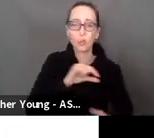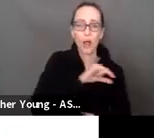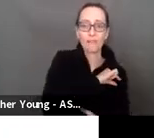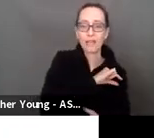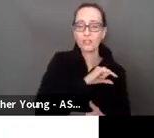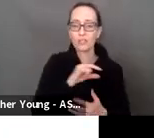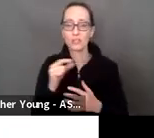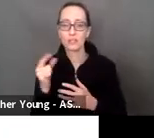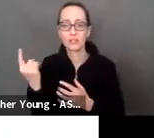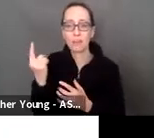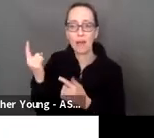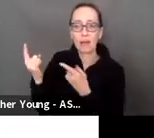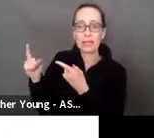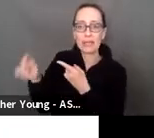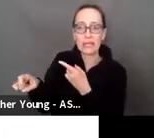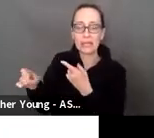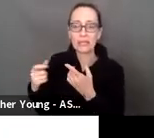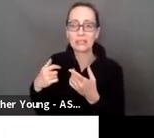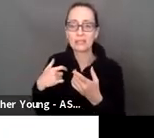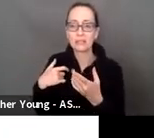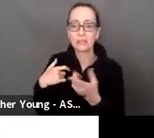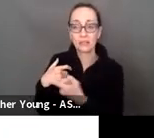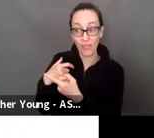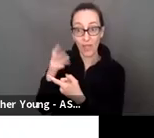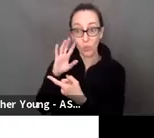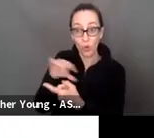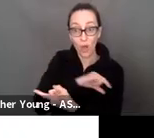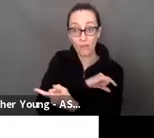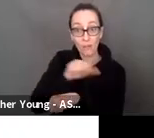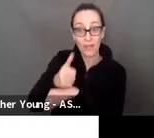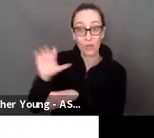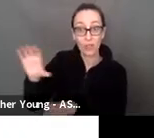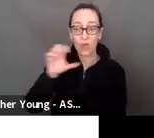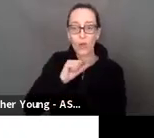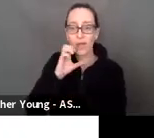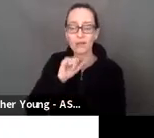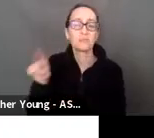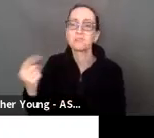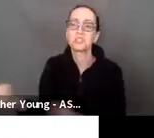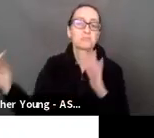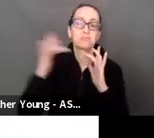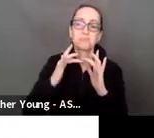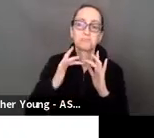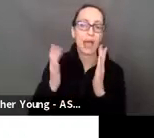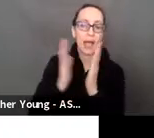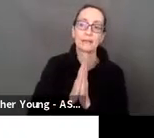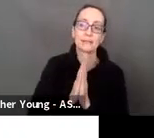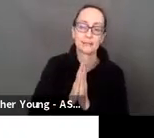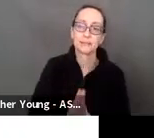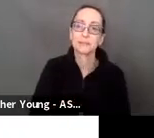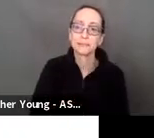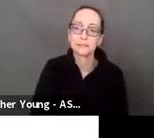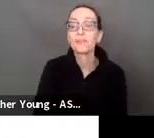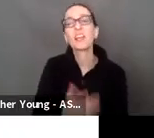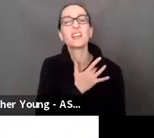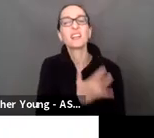qualifications, or someone you're wondering specifically if they would qualify based on their age, just reach out to us and ask us. But